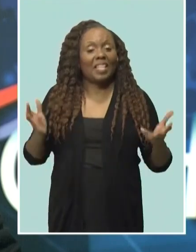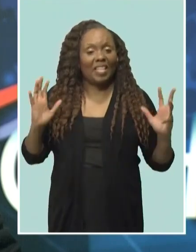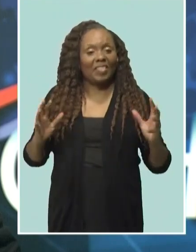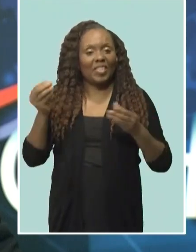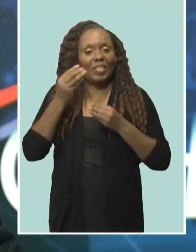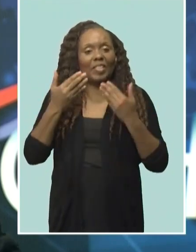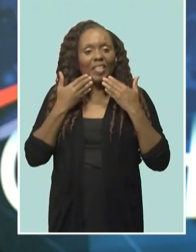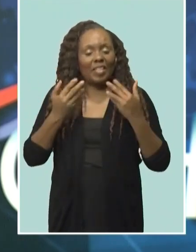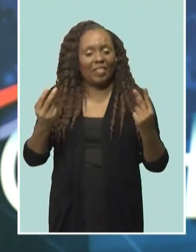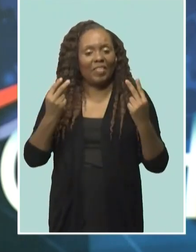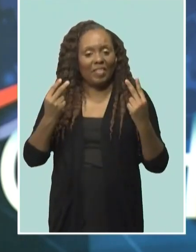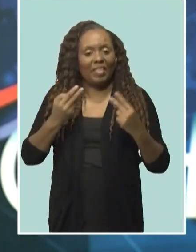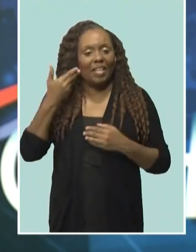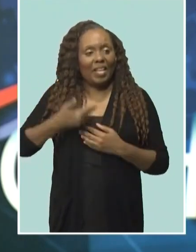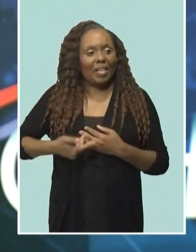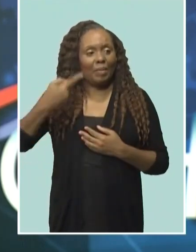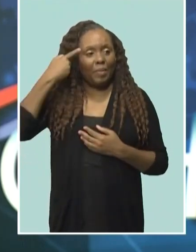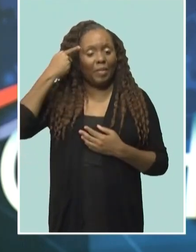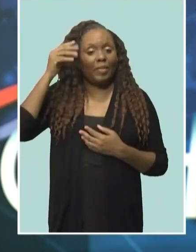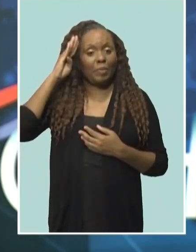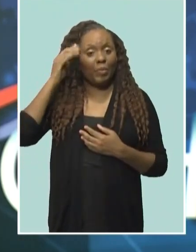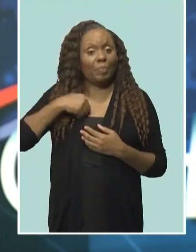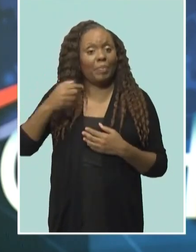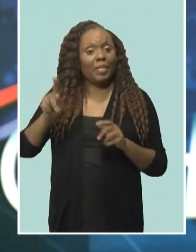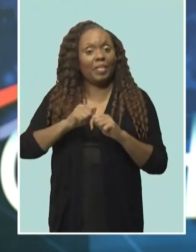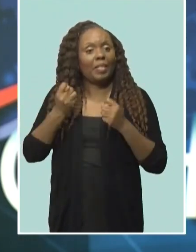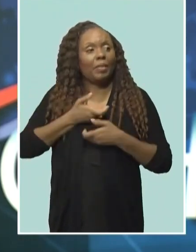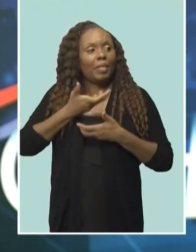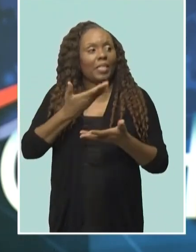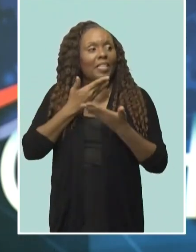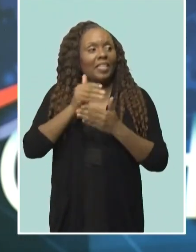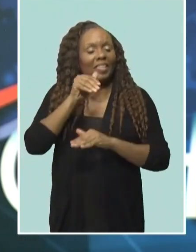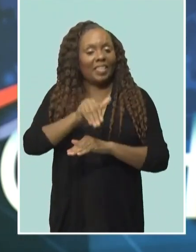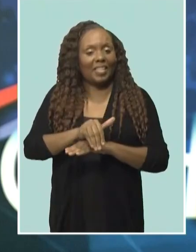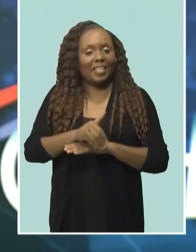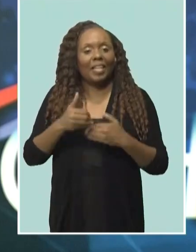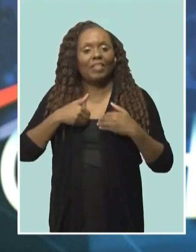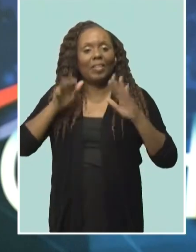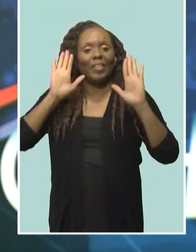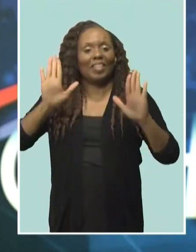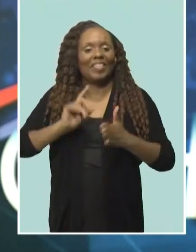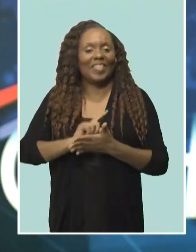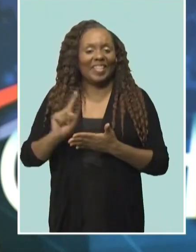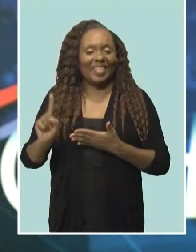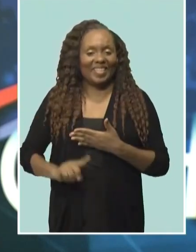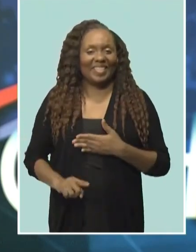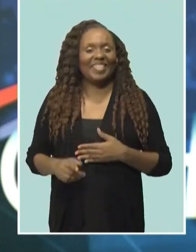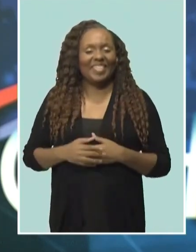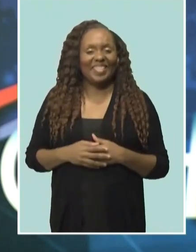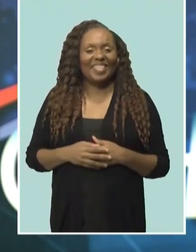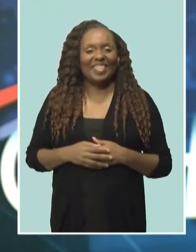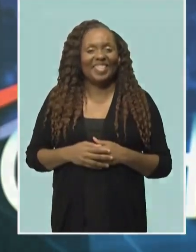Thank you for spending it with us. I'm Pearson Bowen. For the crew, to all of you, good night and have a wonderful weekend.